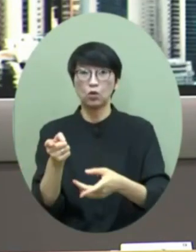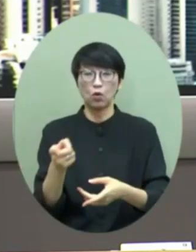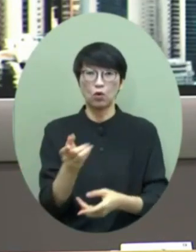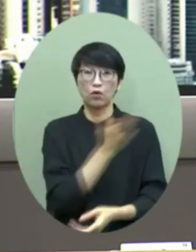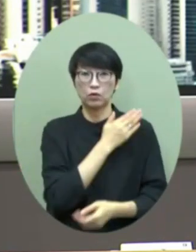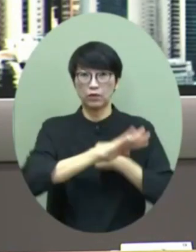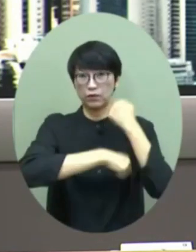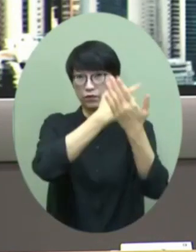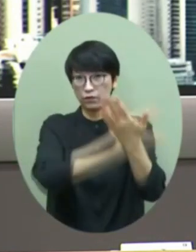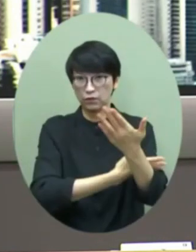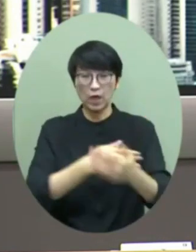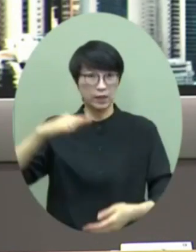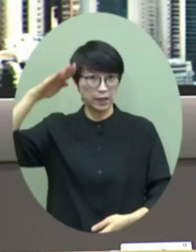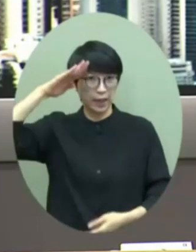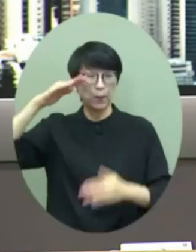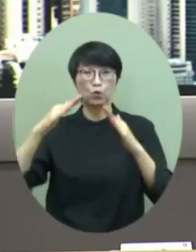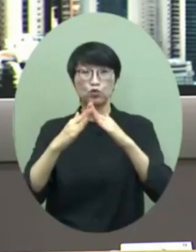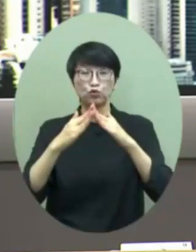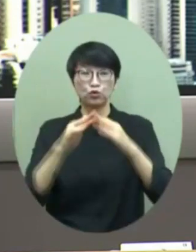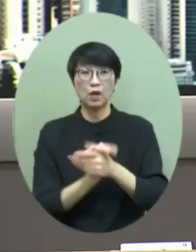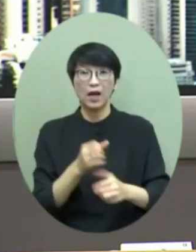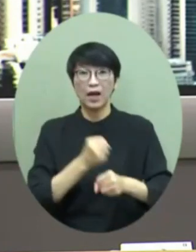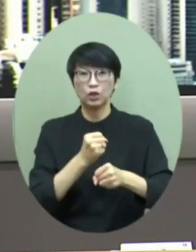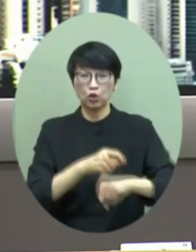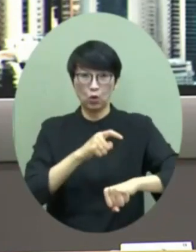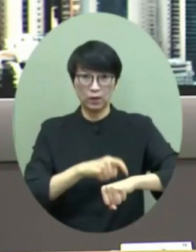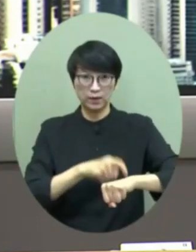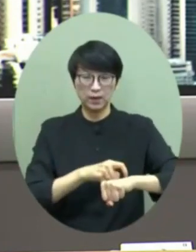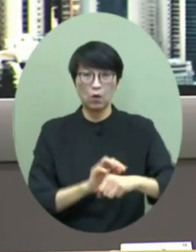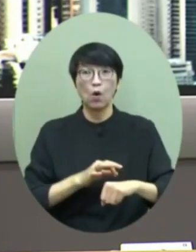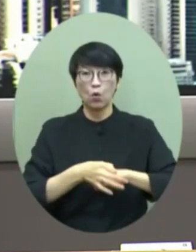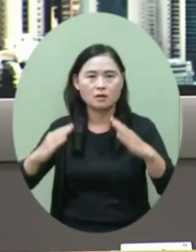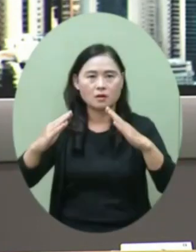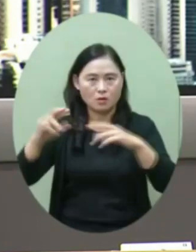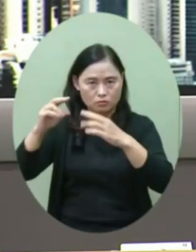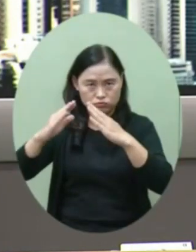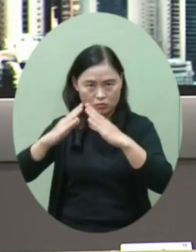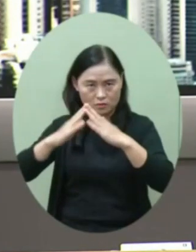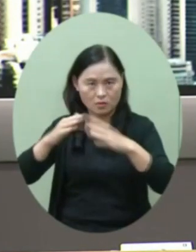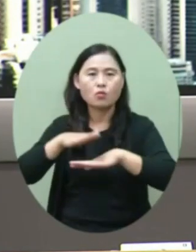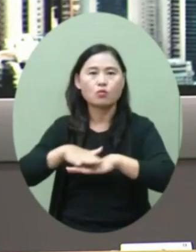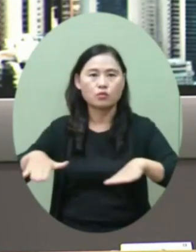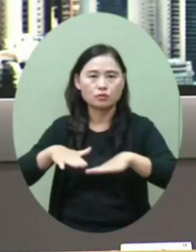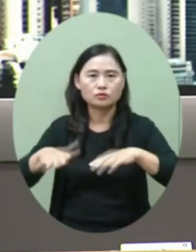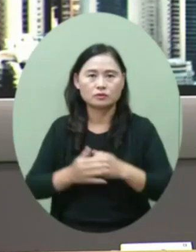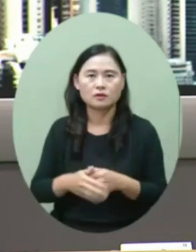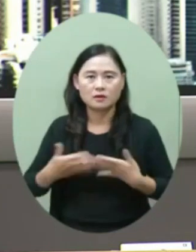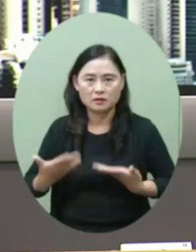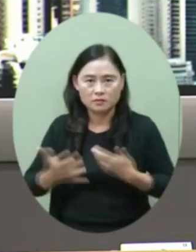is the need to have the capability to enforce the law. So the Hong Kong Police